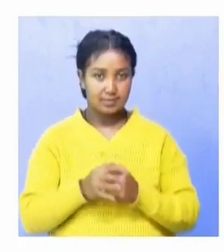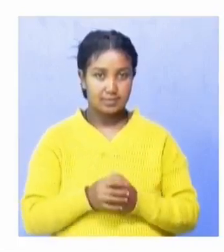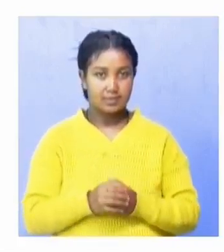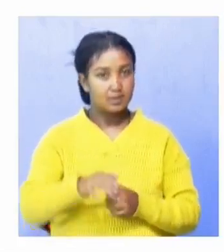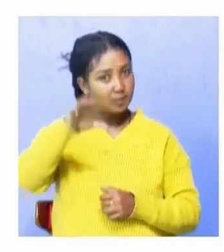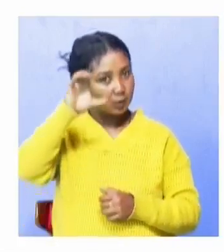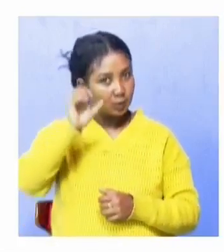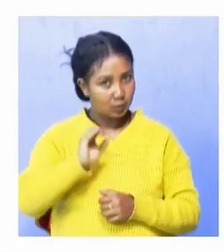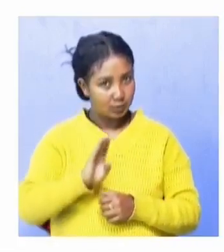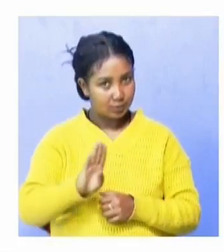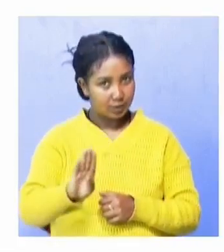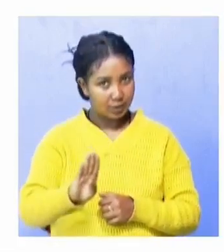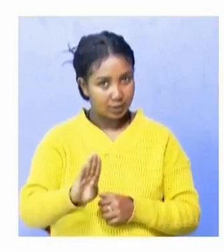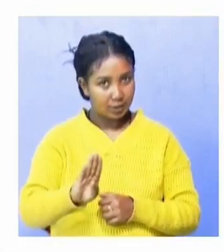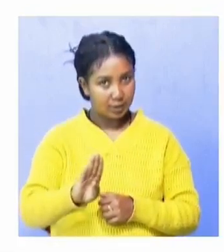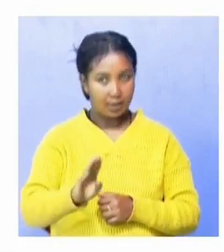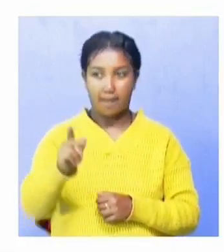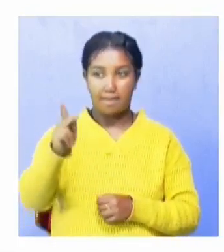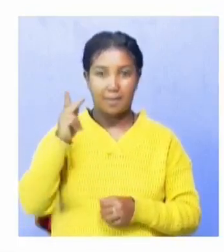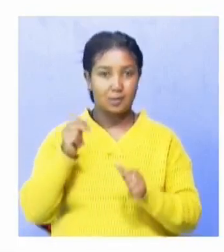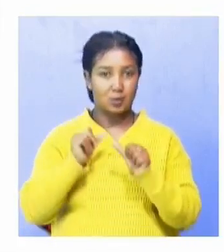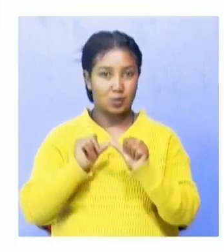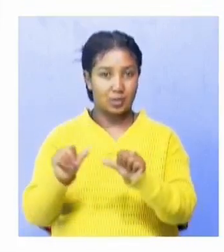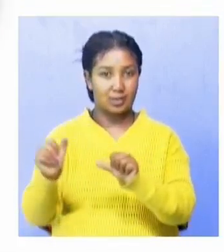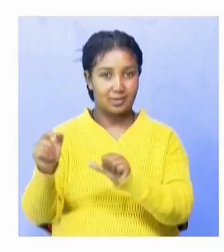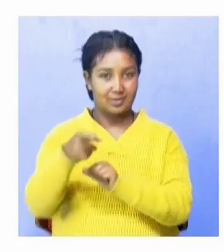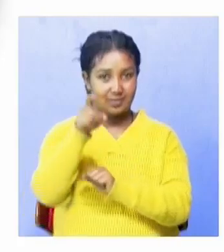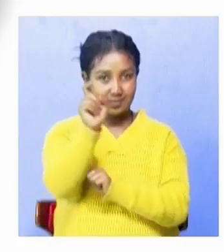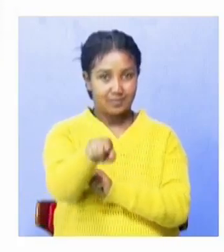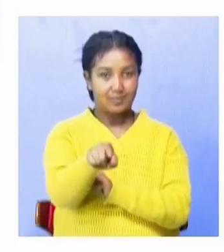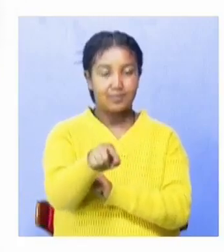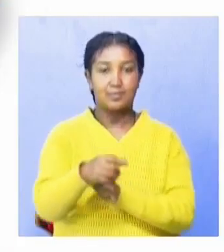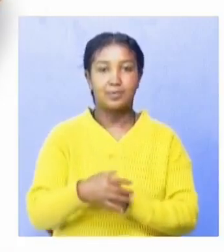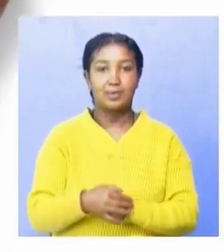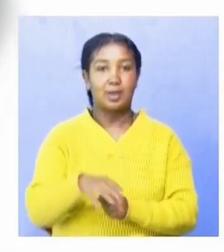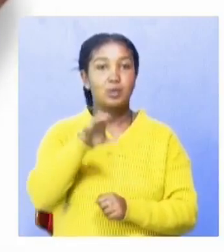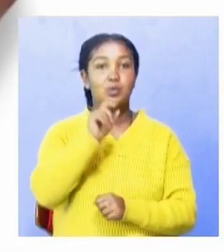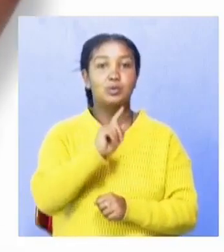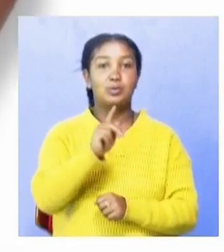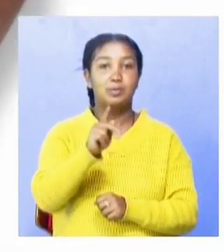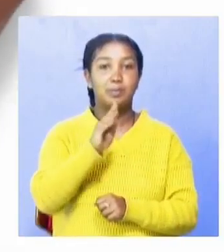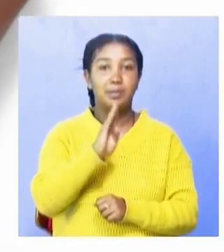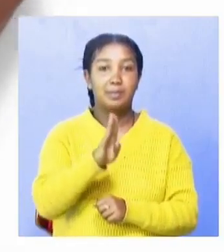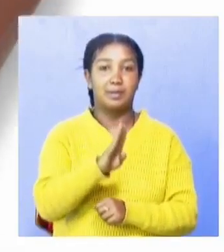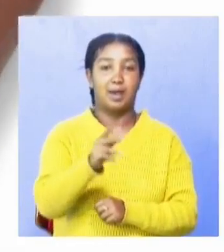should be in past continuous tense. Should be